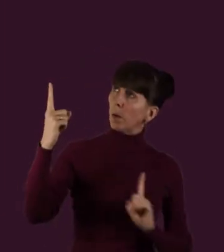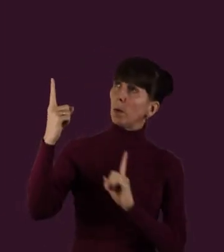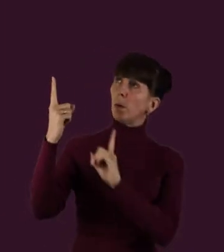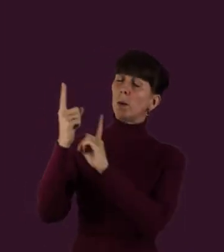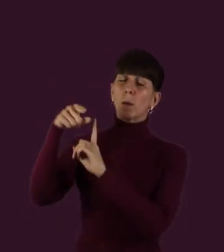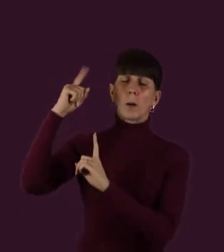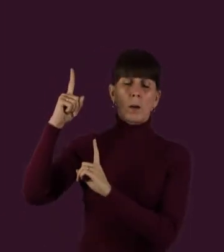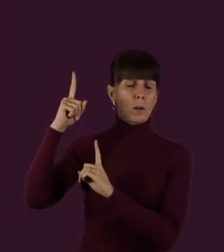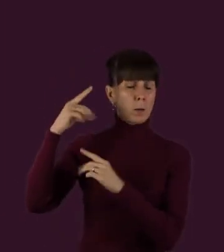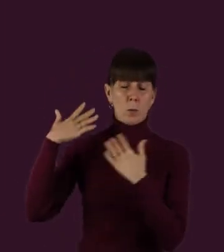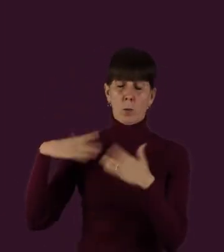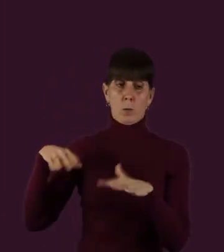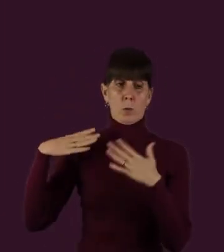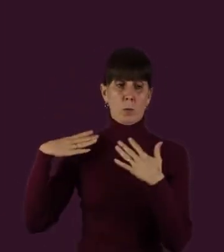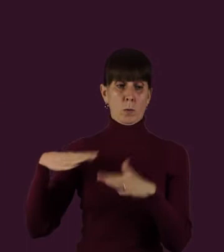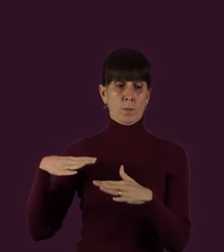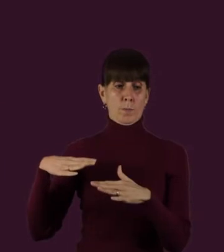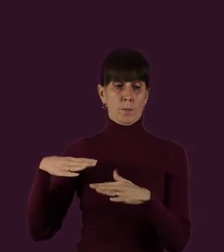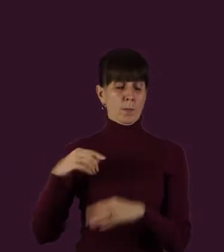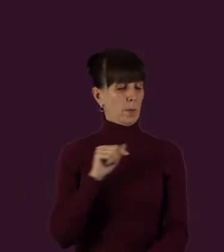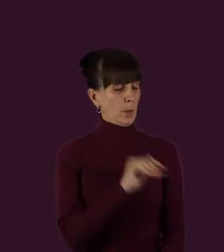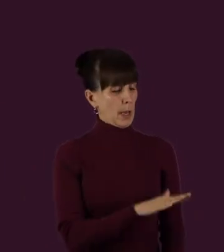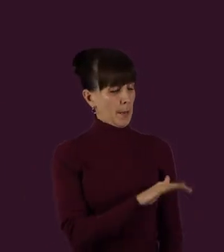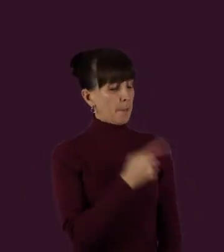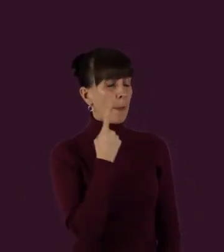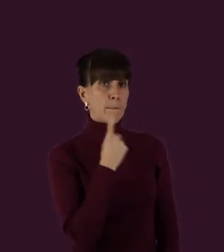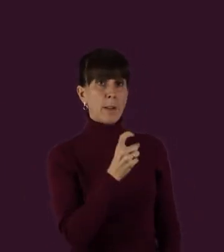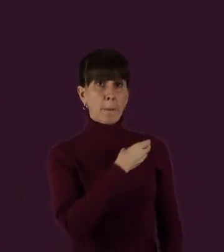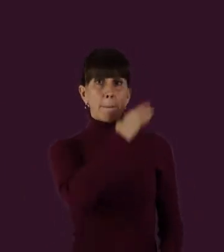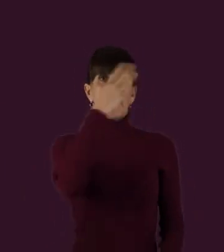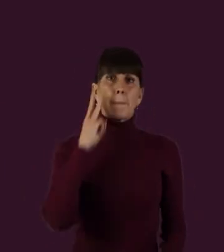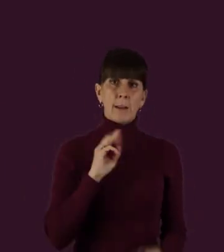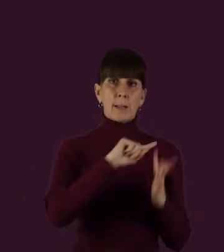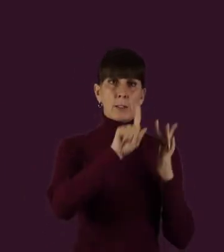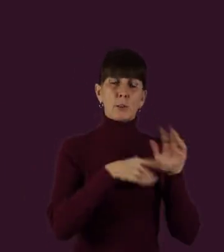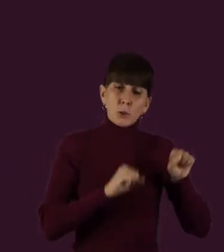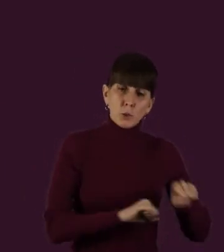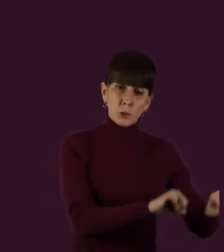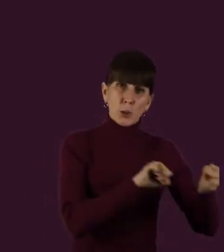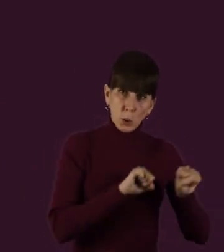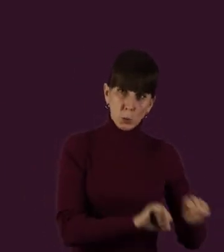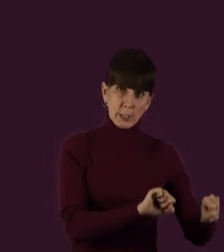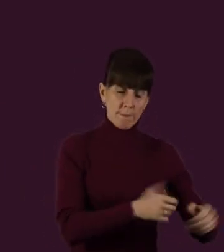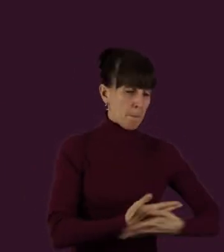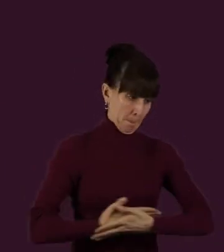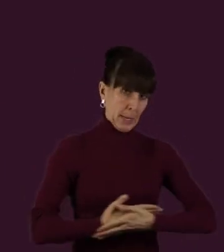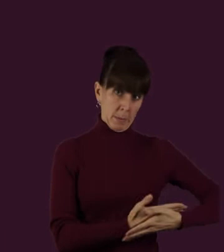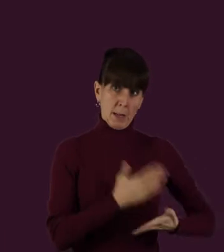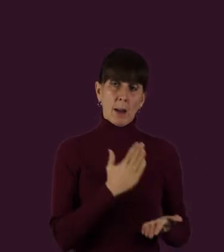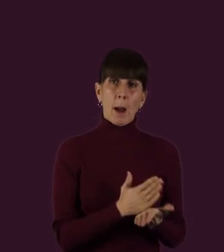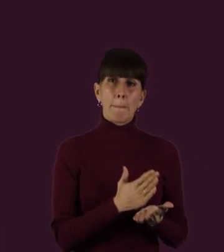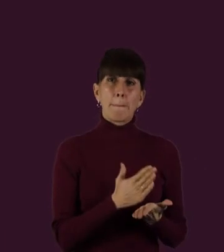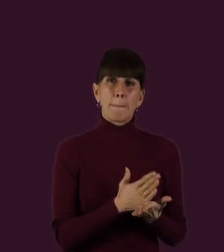When they arrived, it says they found Mary and Joseph and the baby lying in the manger, just as the angel